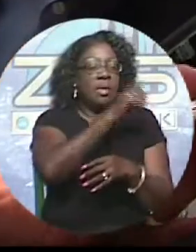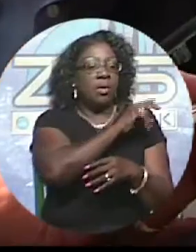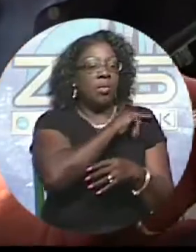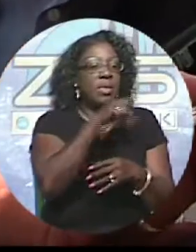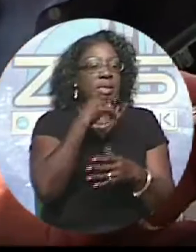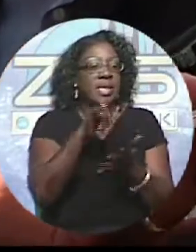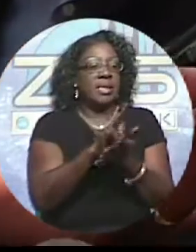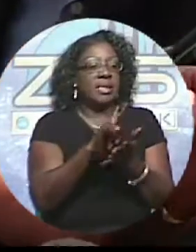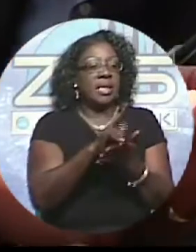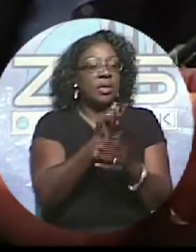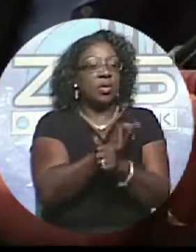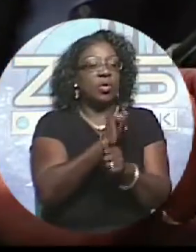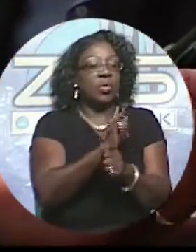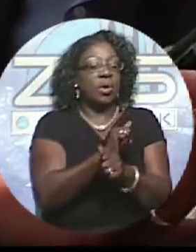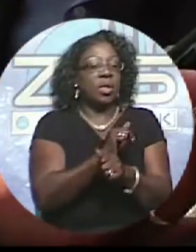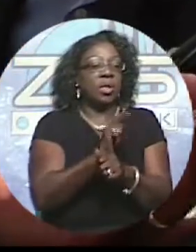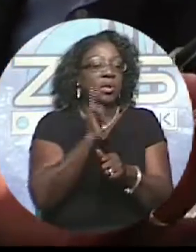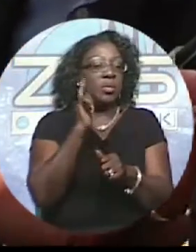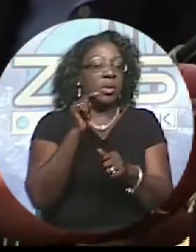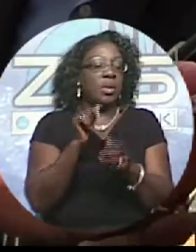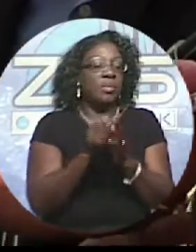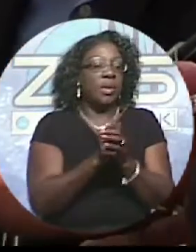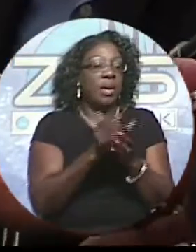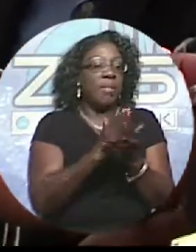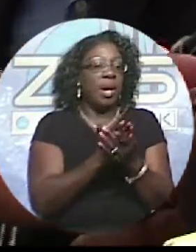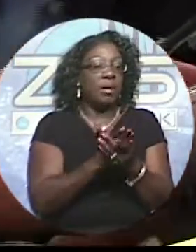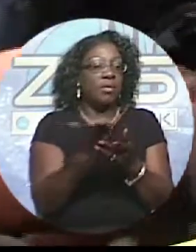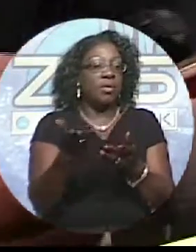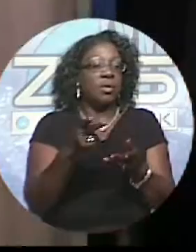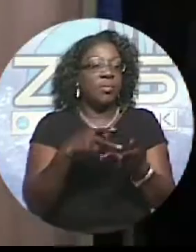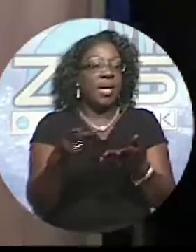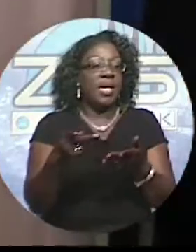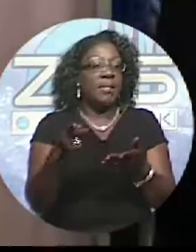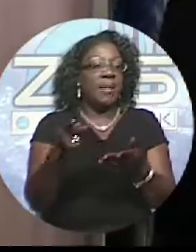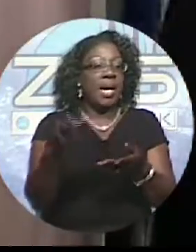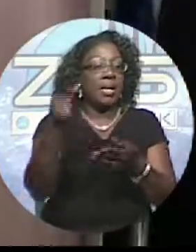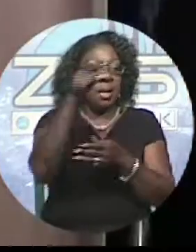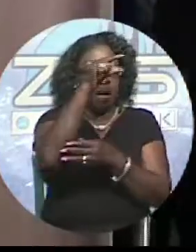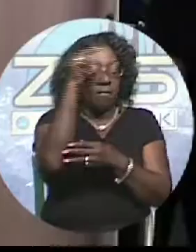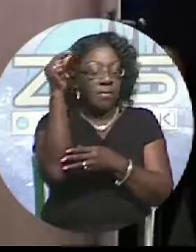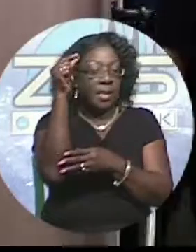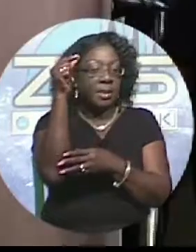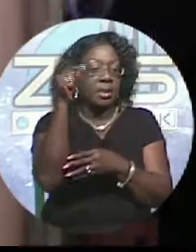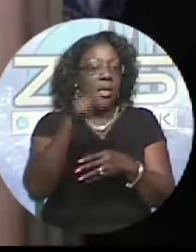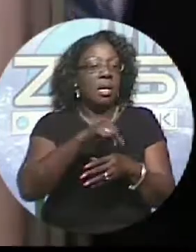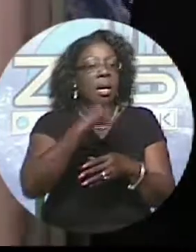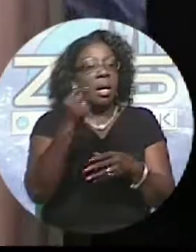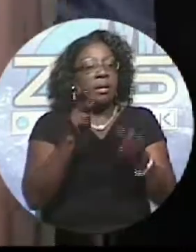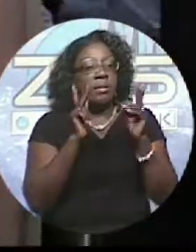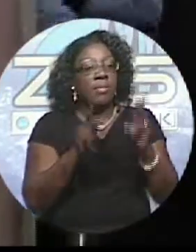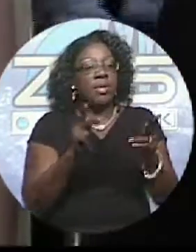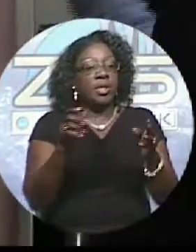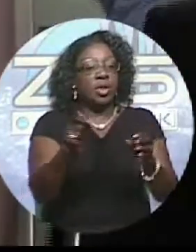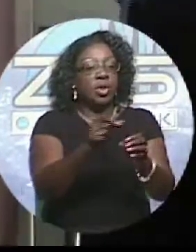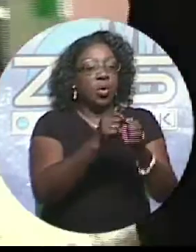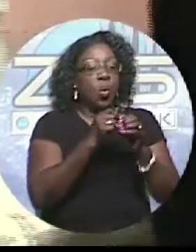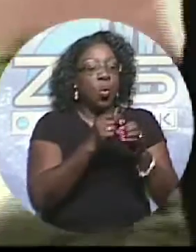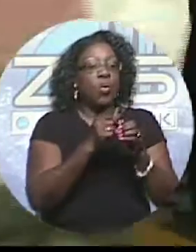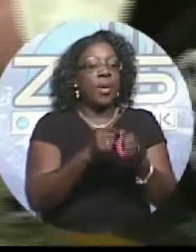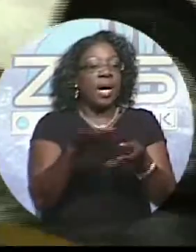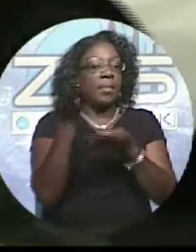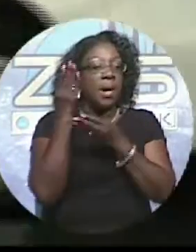those workers will not be a part of those paid by the government. Now, other creditors owed by Baha were also